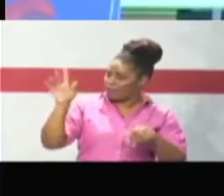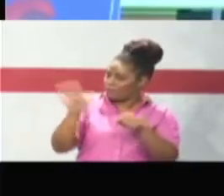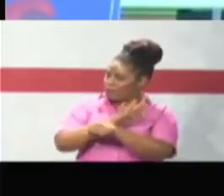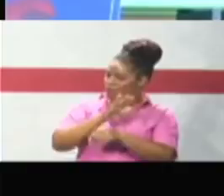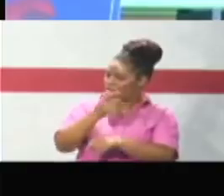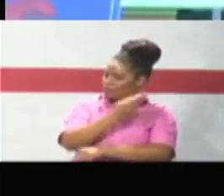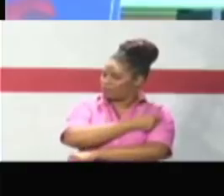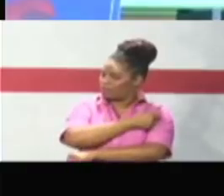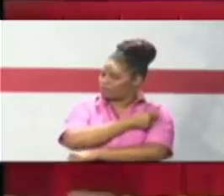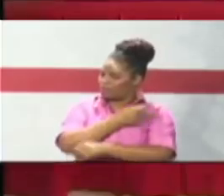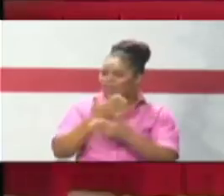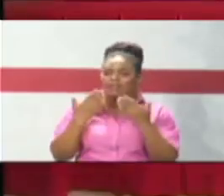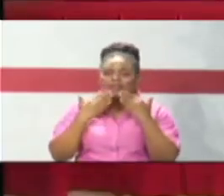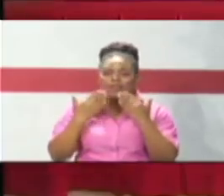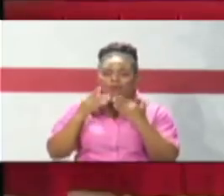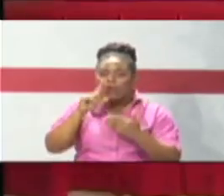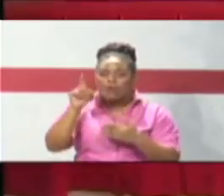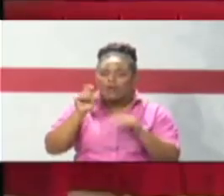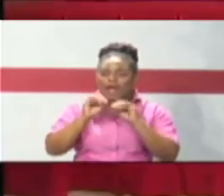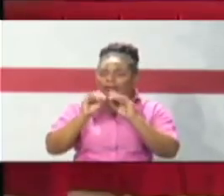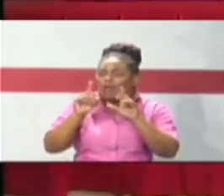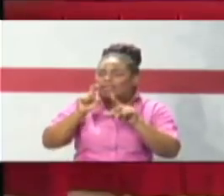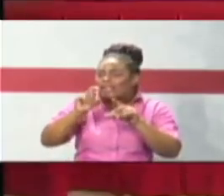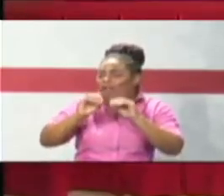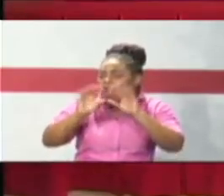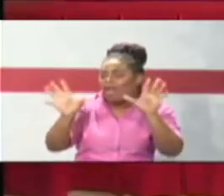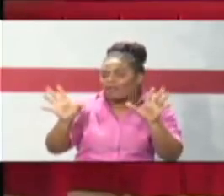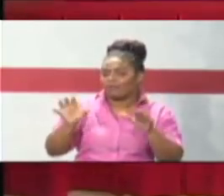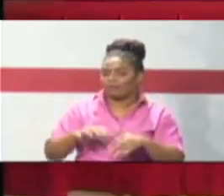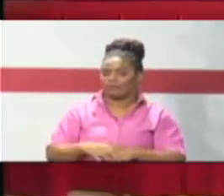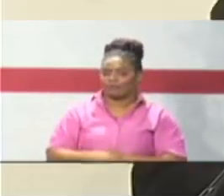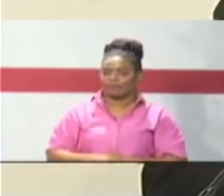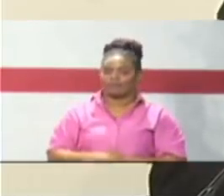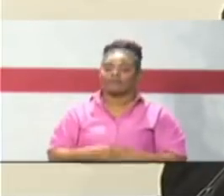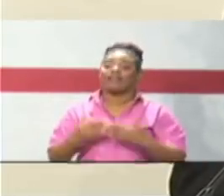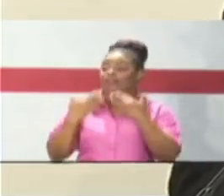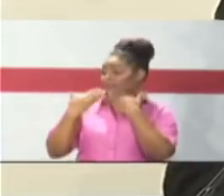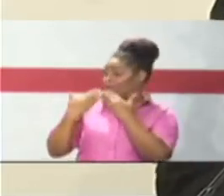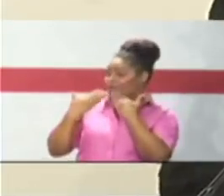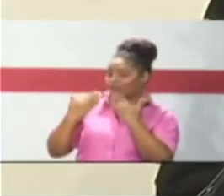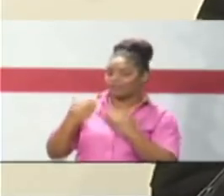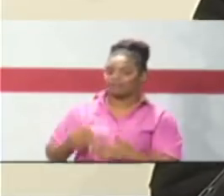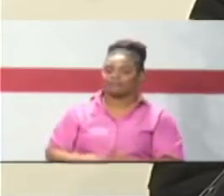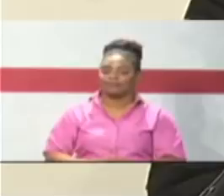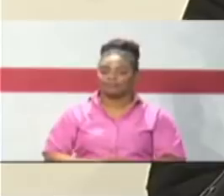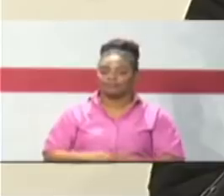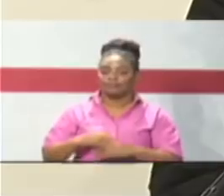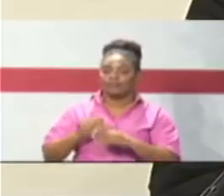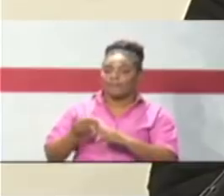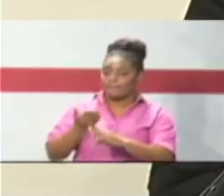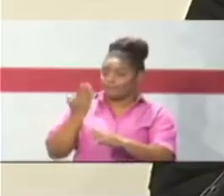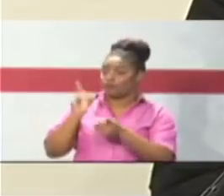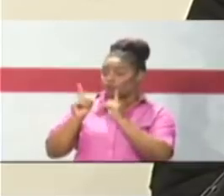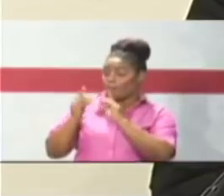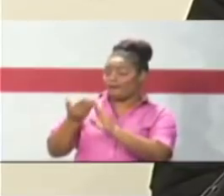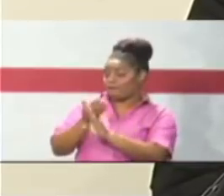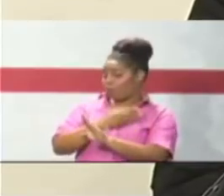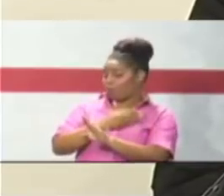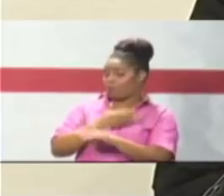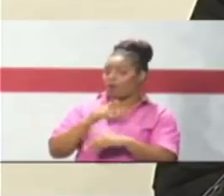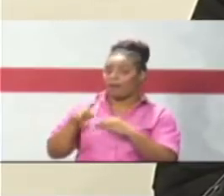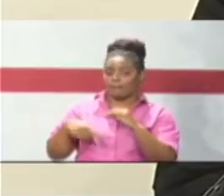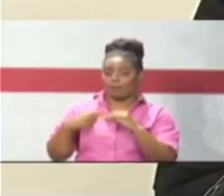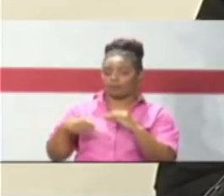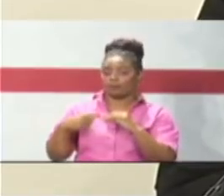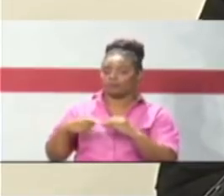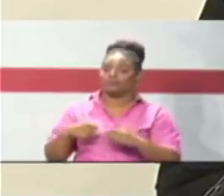Thank you. Okay, thanks for allowing us to clarify that. We have addressed that in the past. When we give the